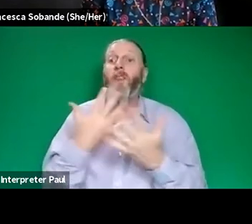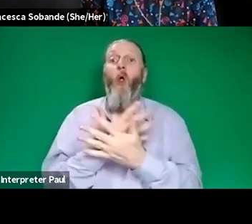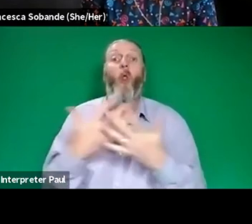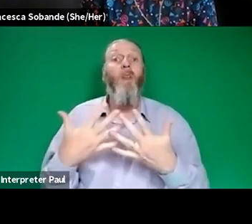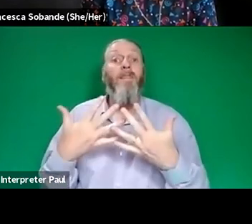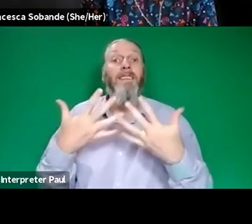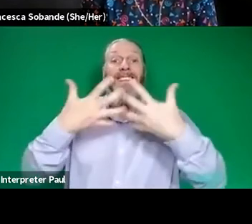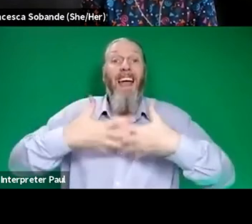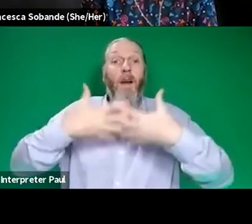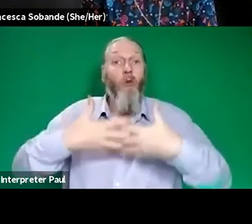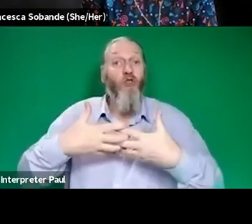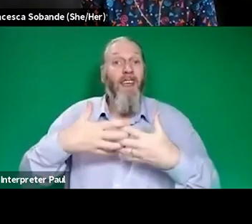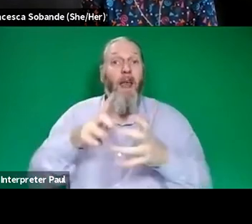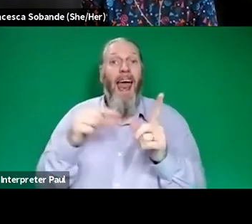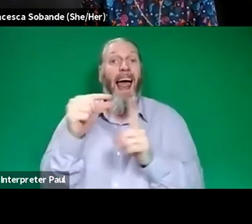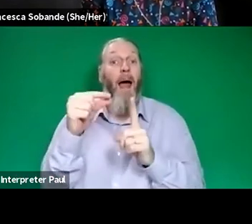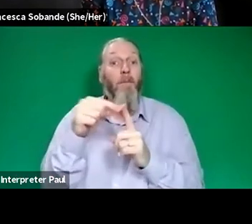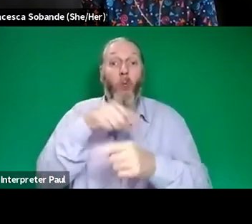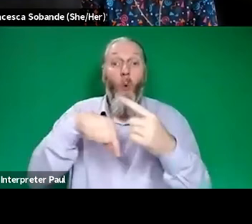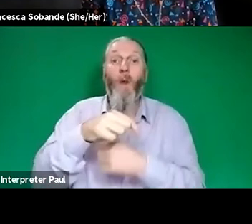physically, and to build relationships.